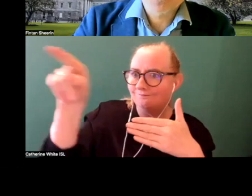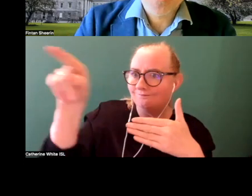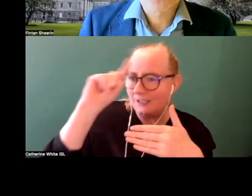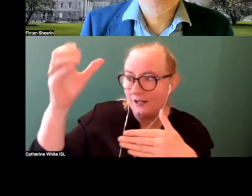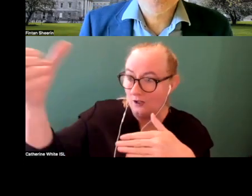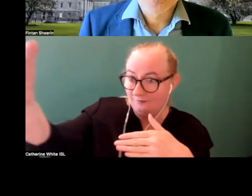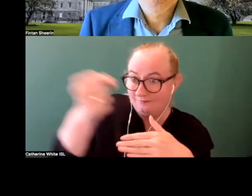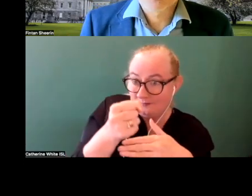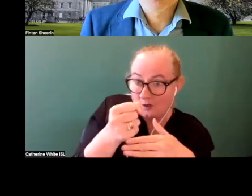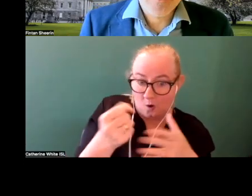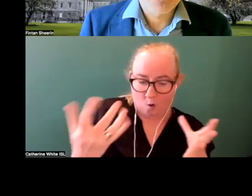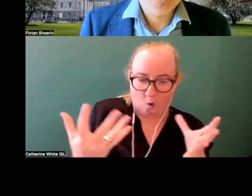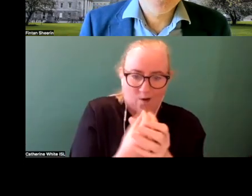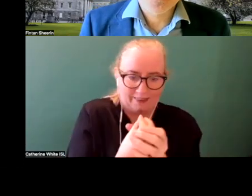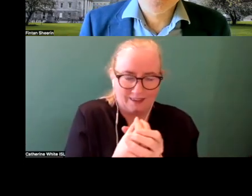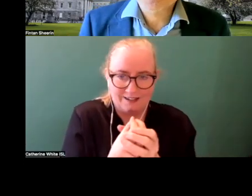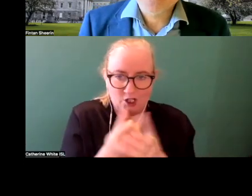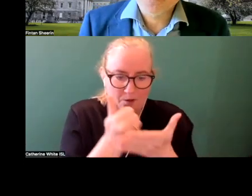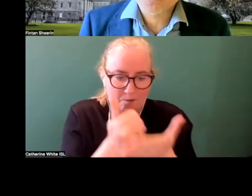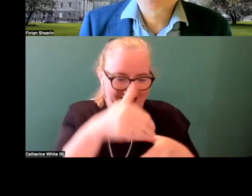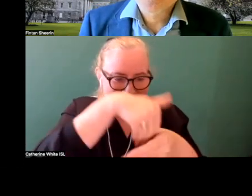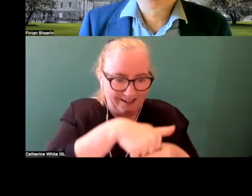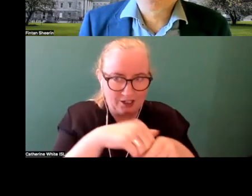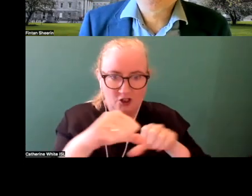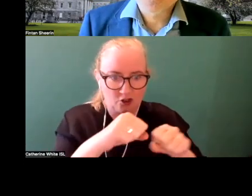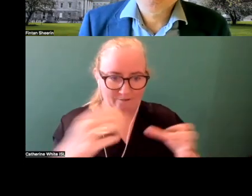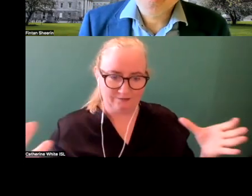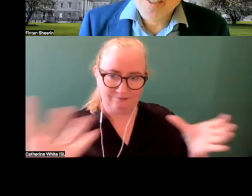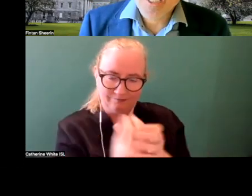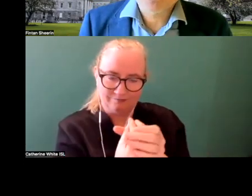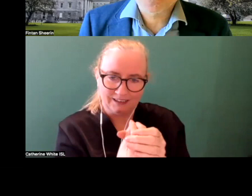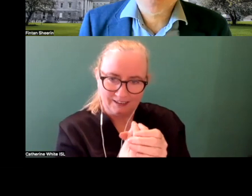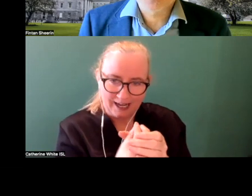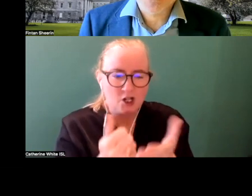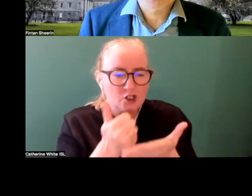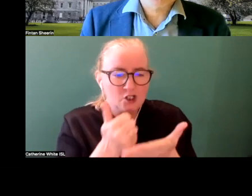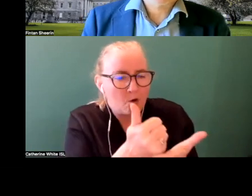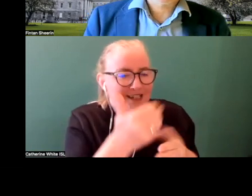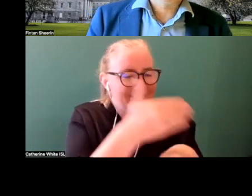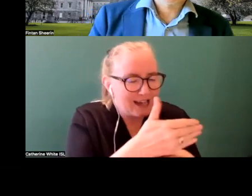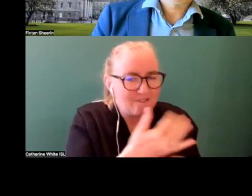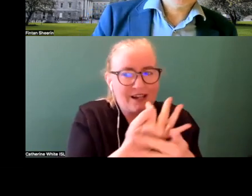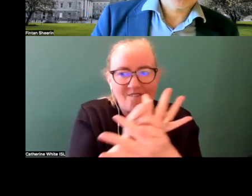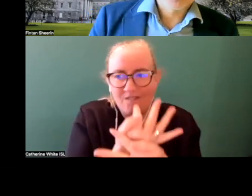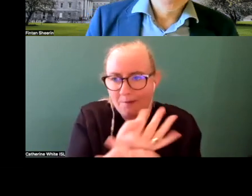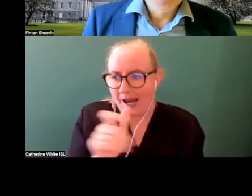bringing them together with the supports that were in the service and also supporting the staff and the family and the person, obviously, themselves. So